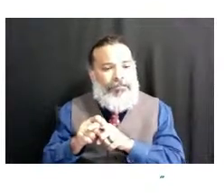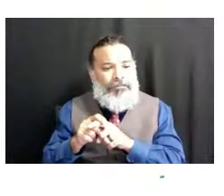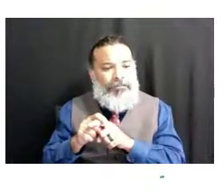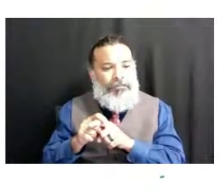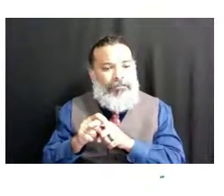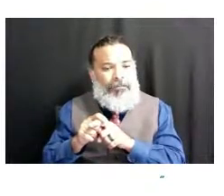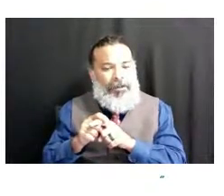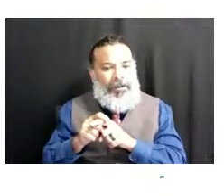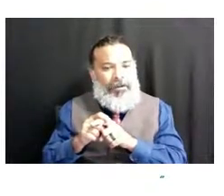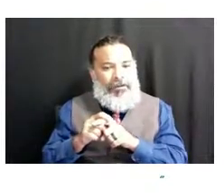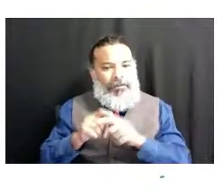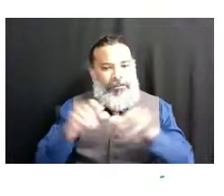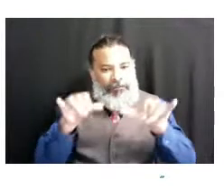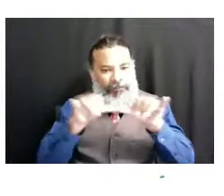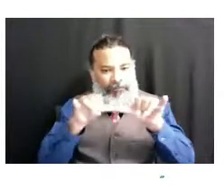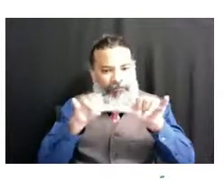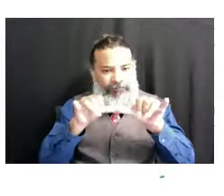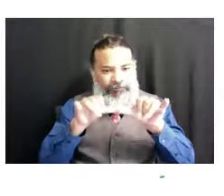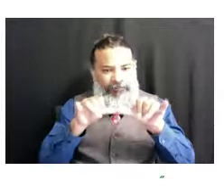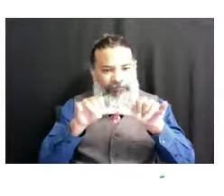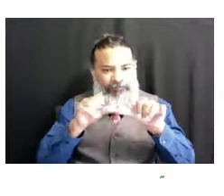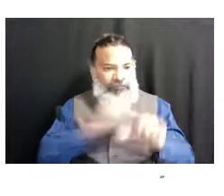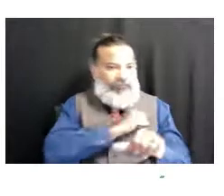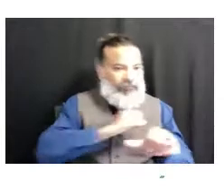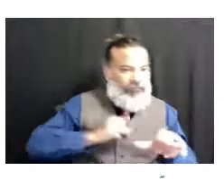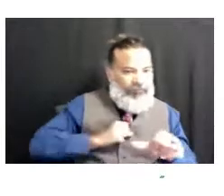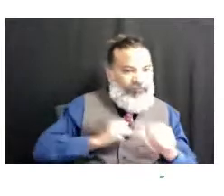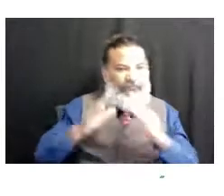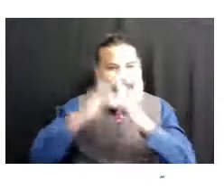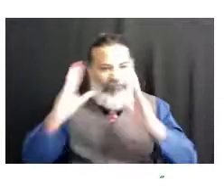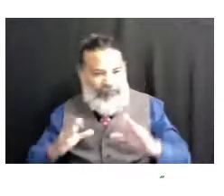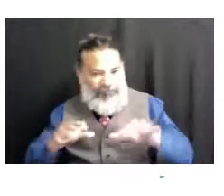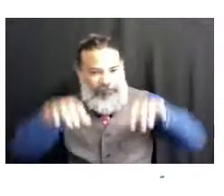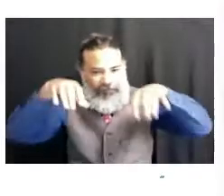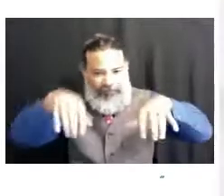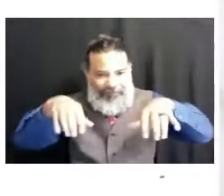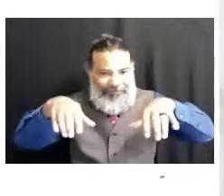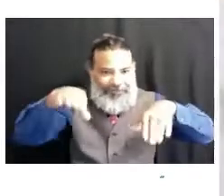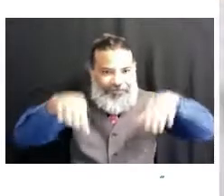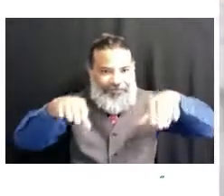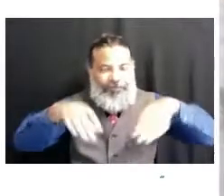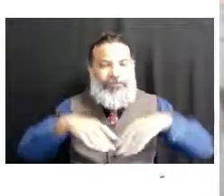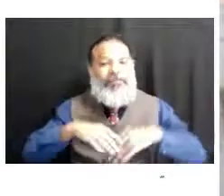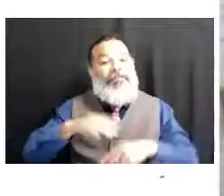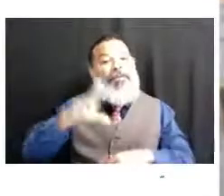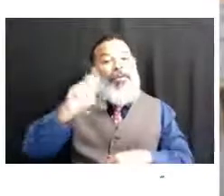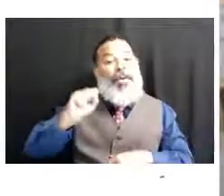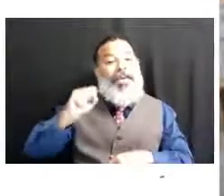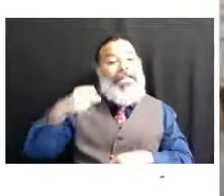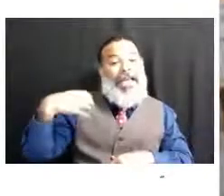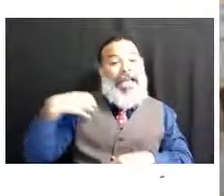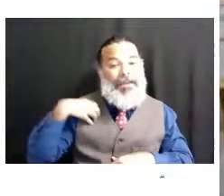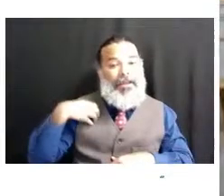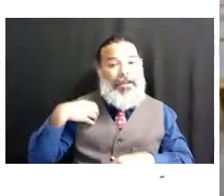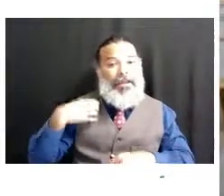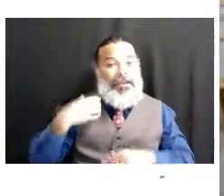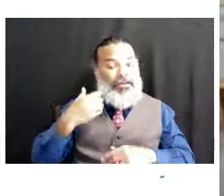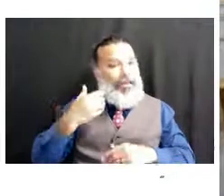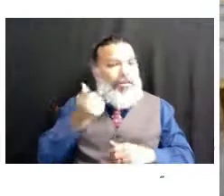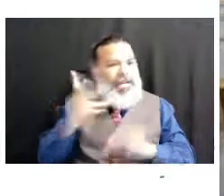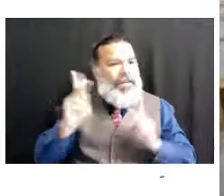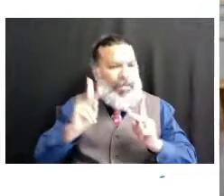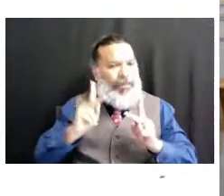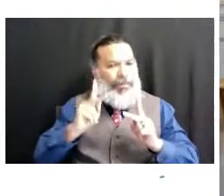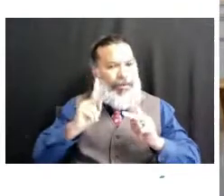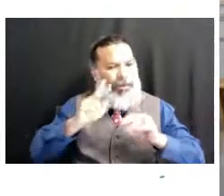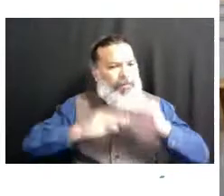symmetry of the Senate and the House. The U.S. Capitol is a multi-authored building. No